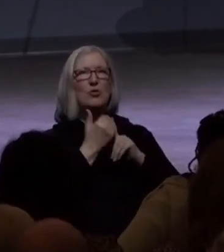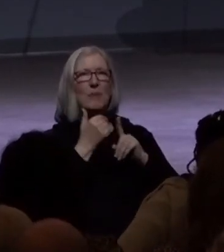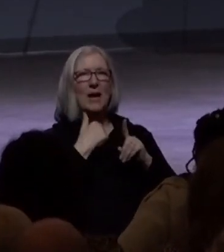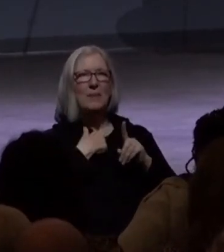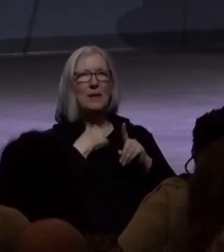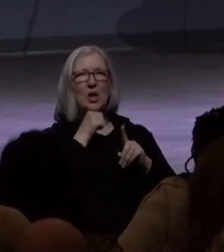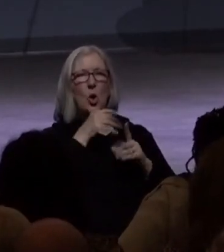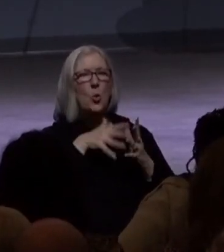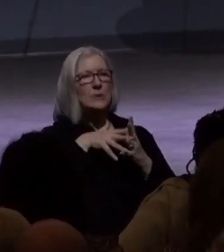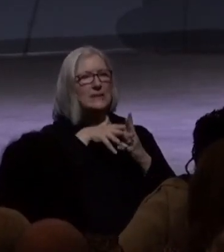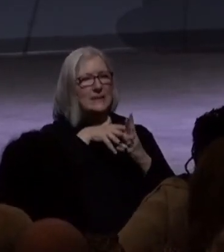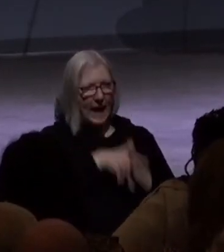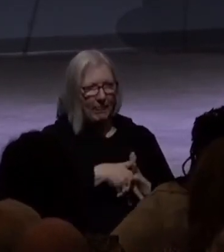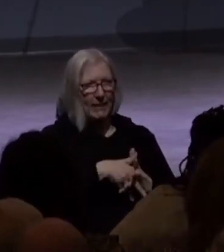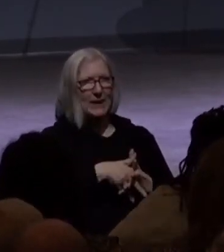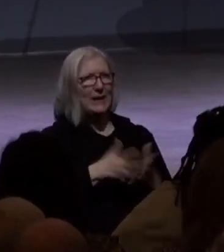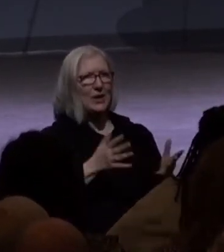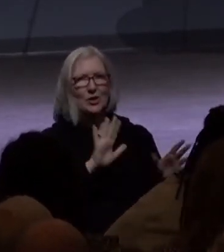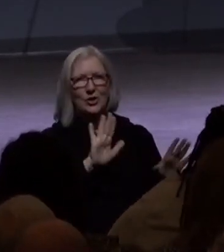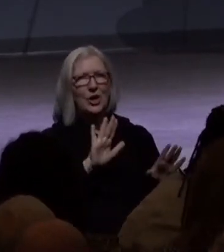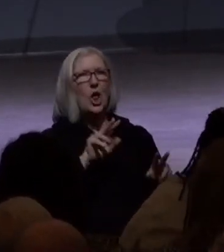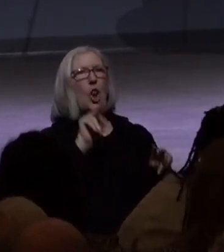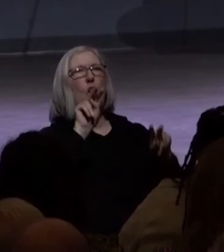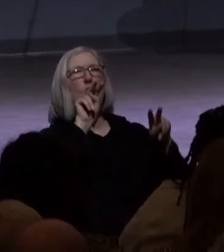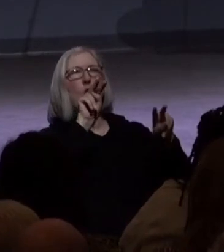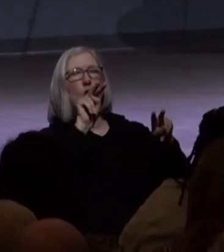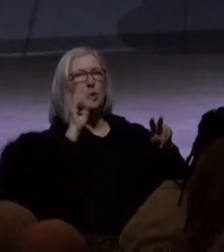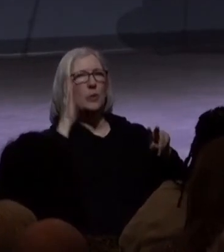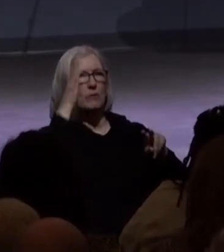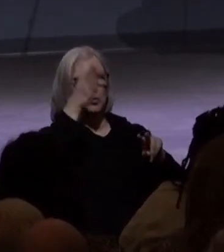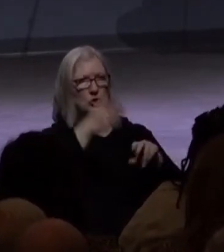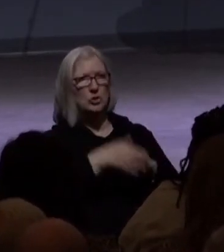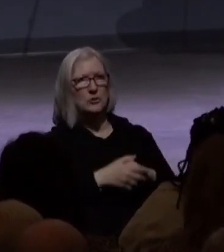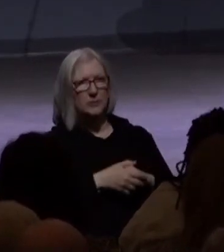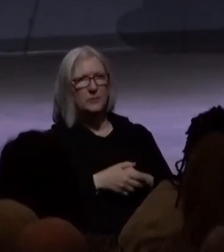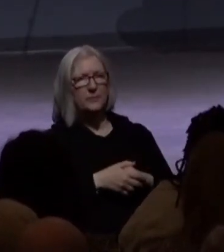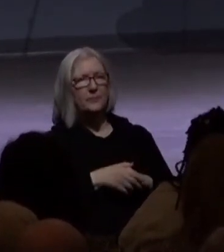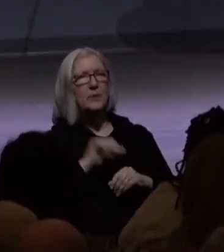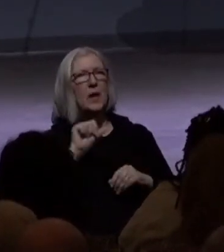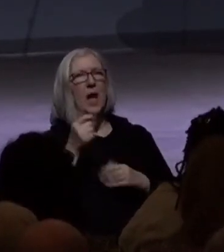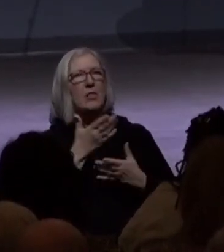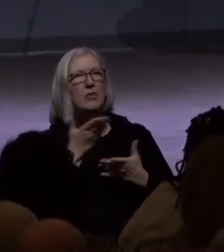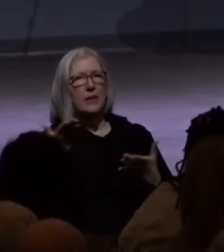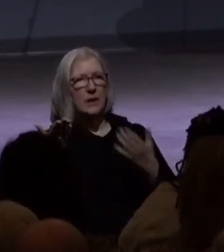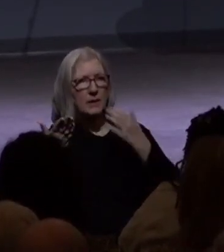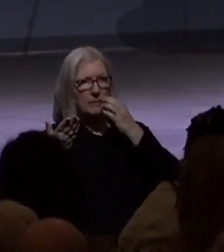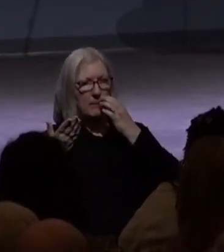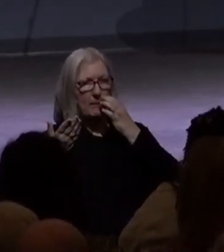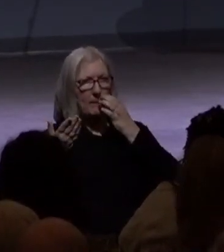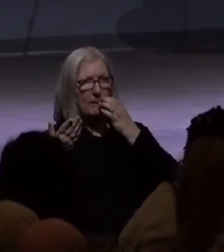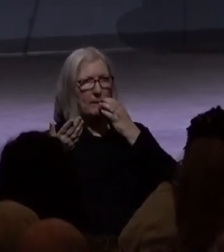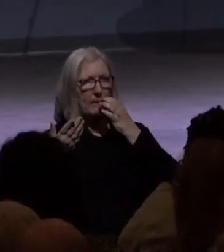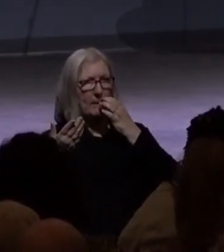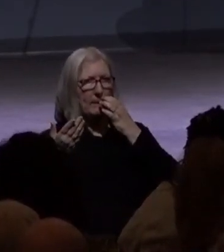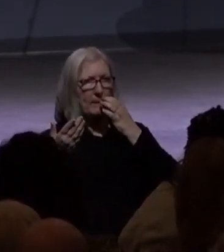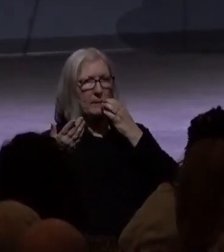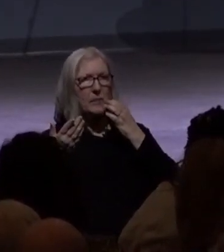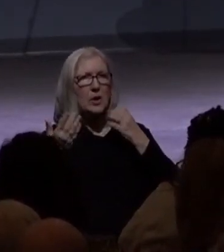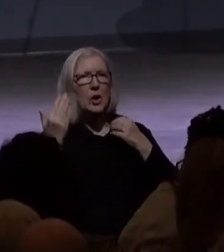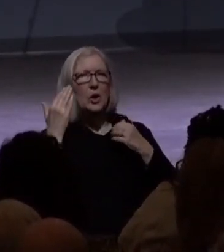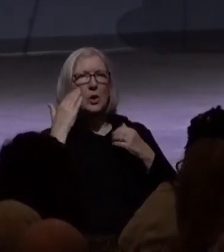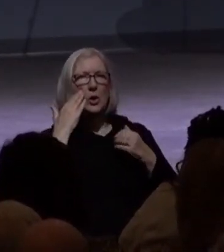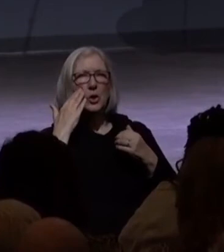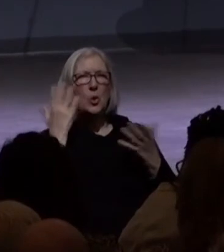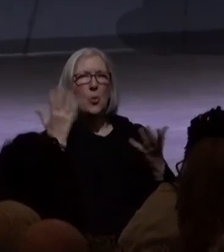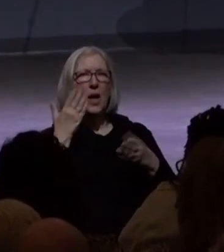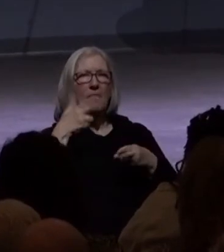here, but to look to the future. But here's another thing. You know what they call the church? They